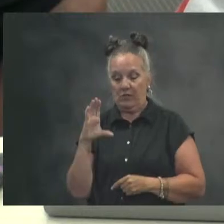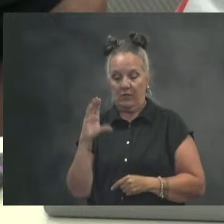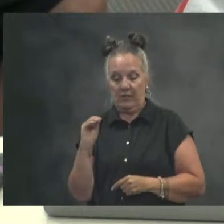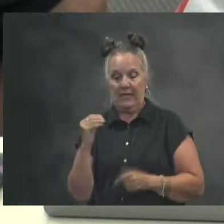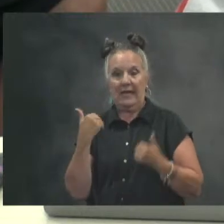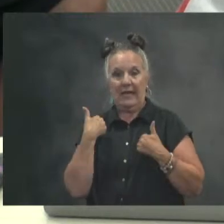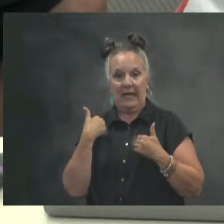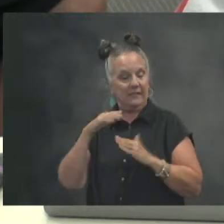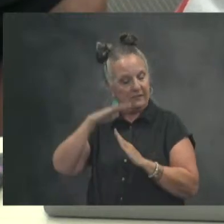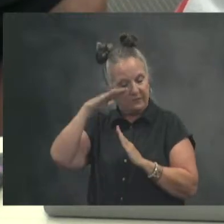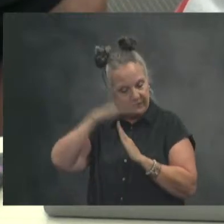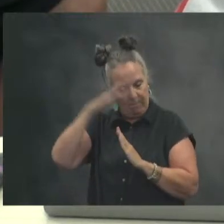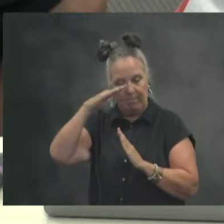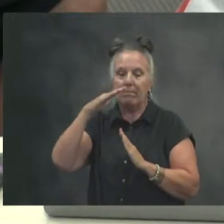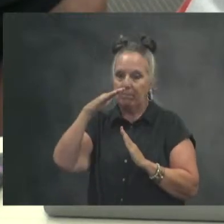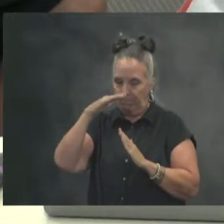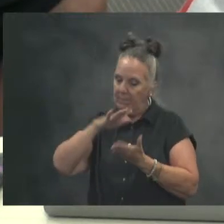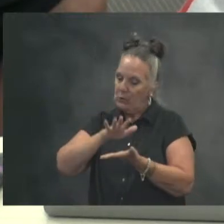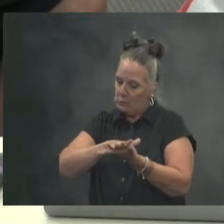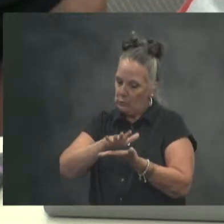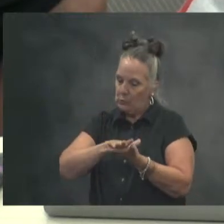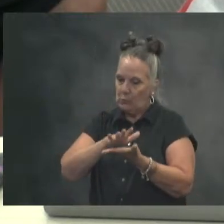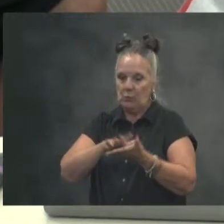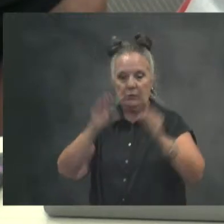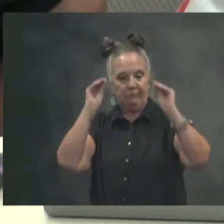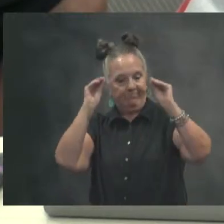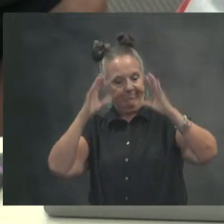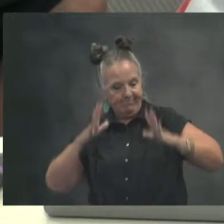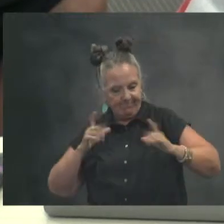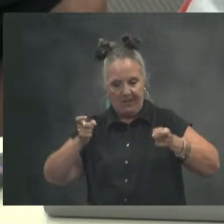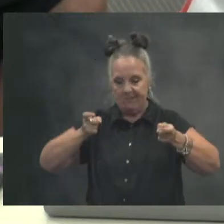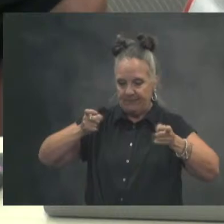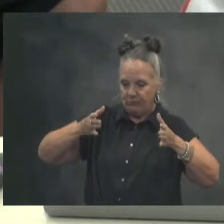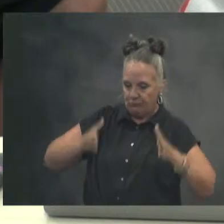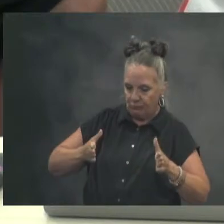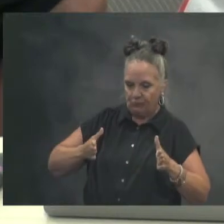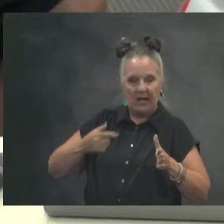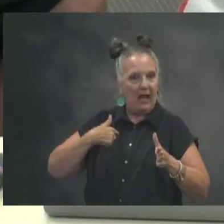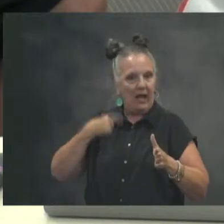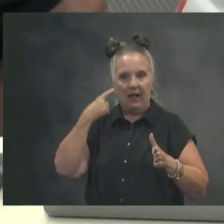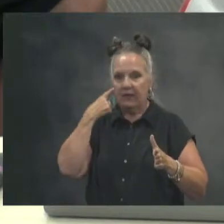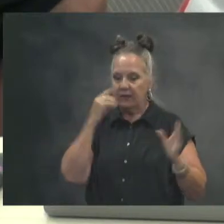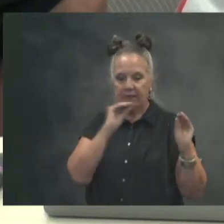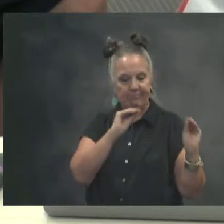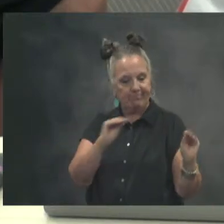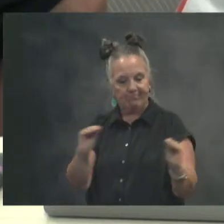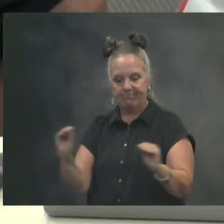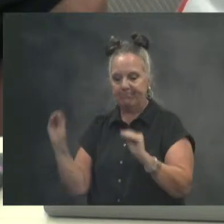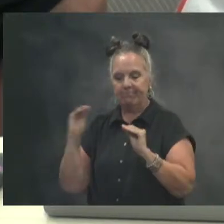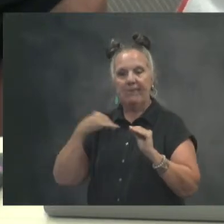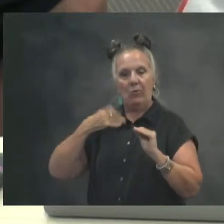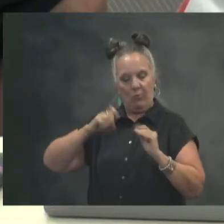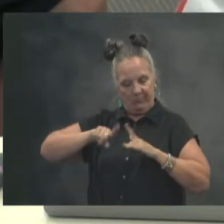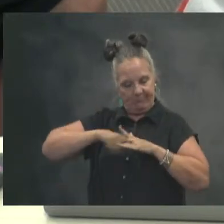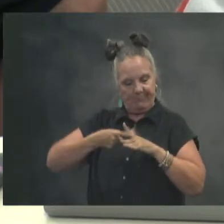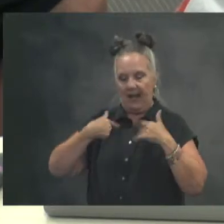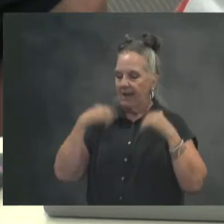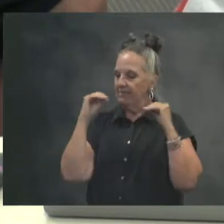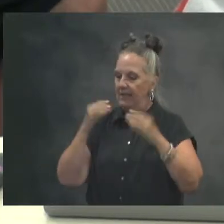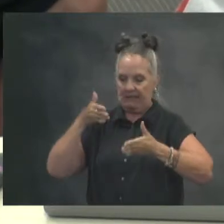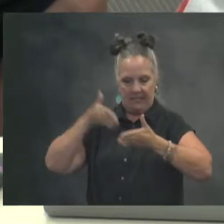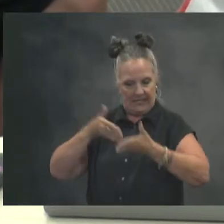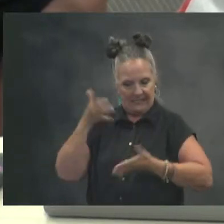has top-notch schools, instructors, and administrators. I don't think any of us can vote against that or have